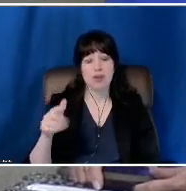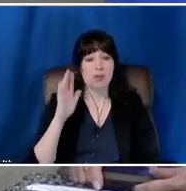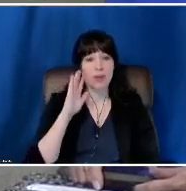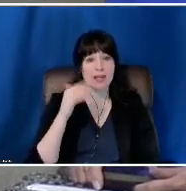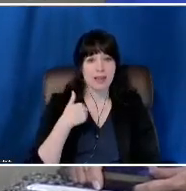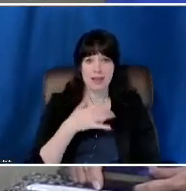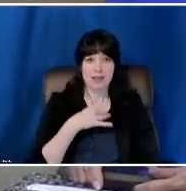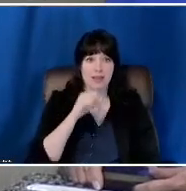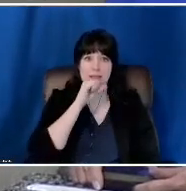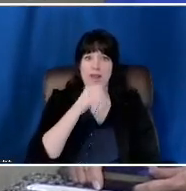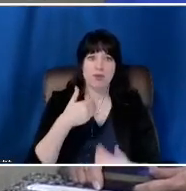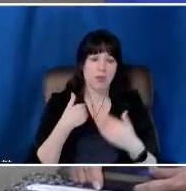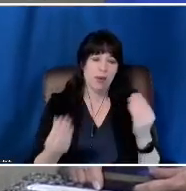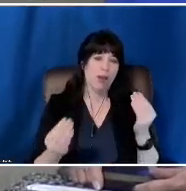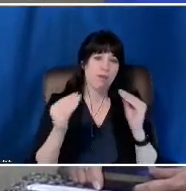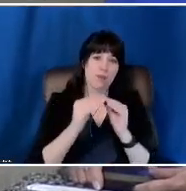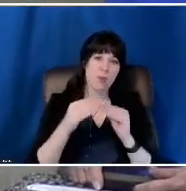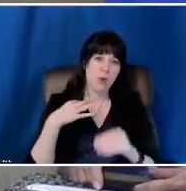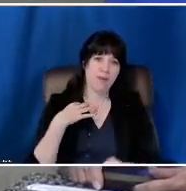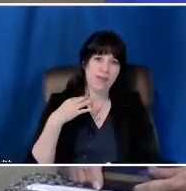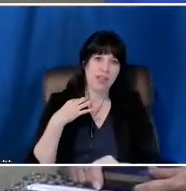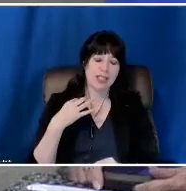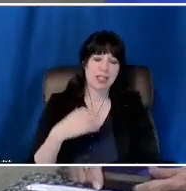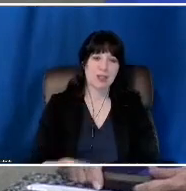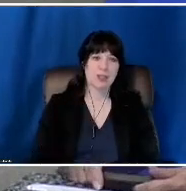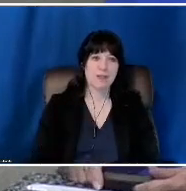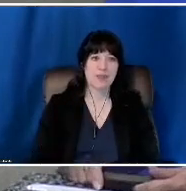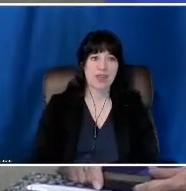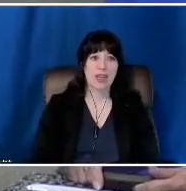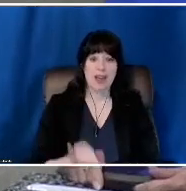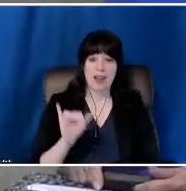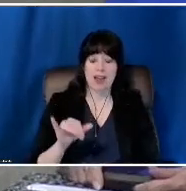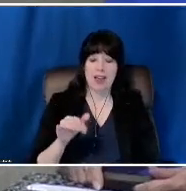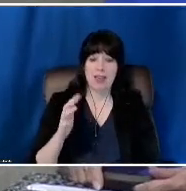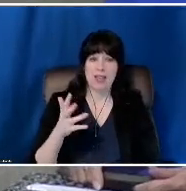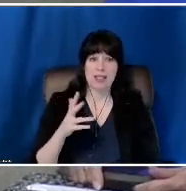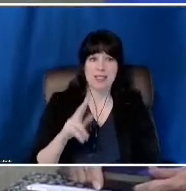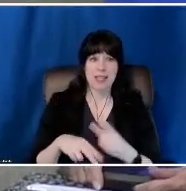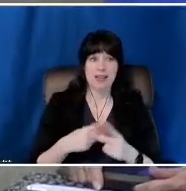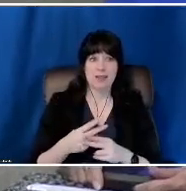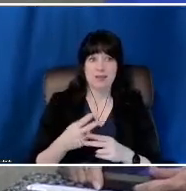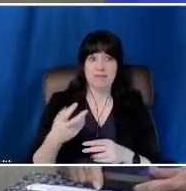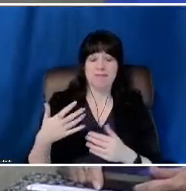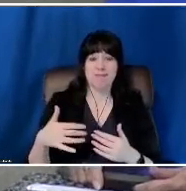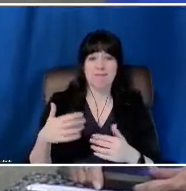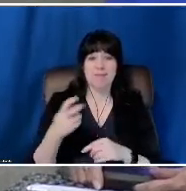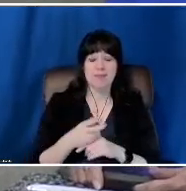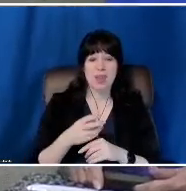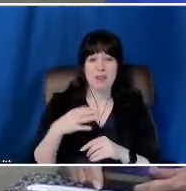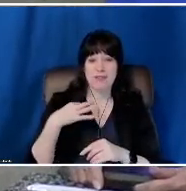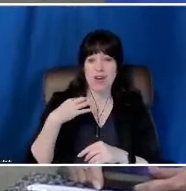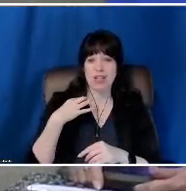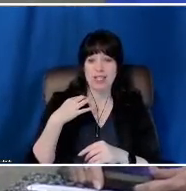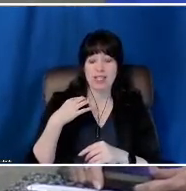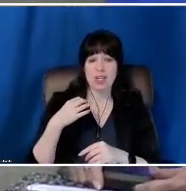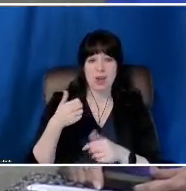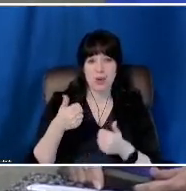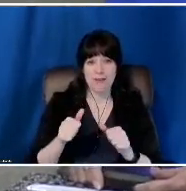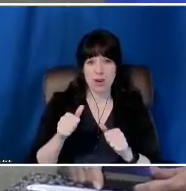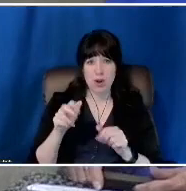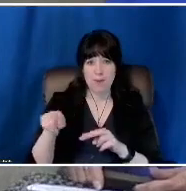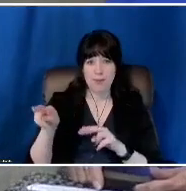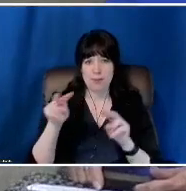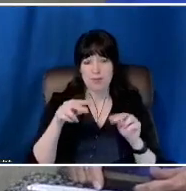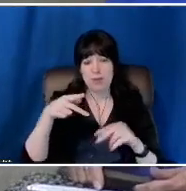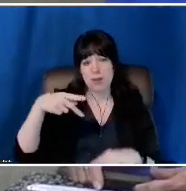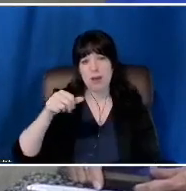volunteers. That's kind of a grueling volunteer effort, patrolling all those trails in